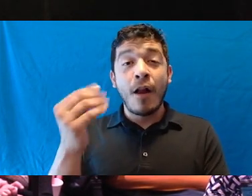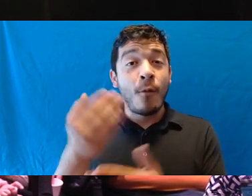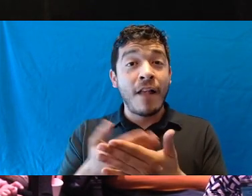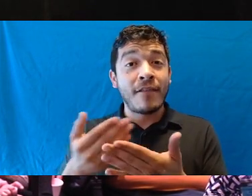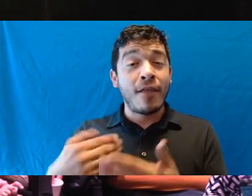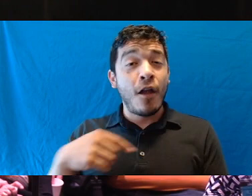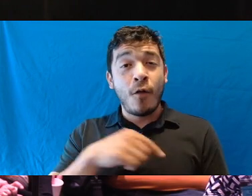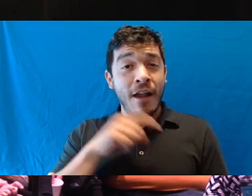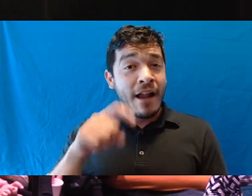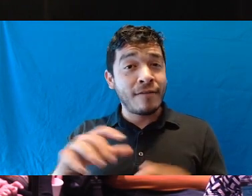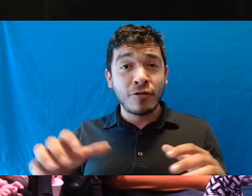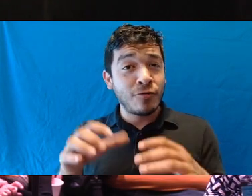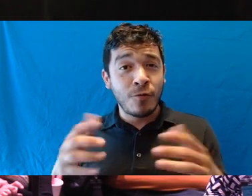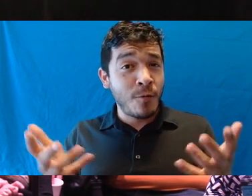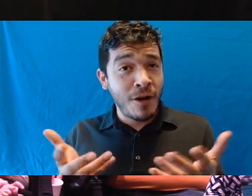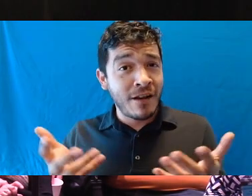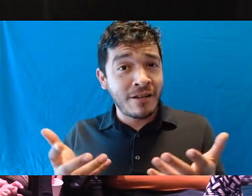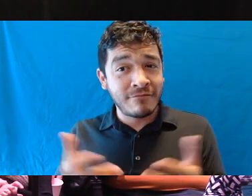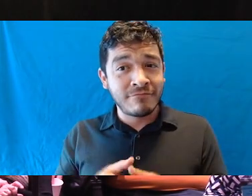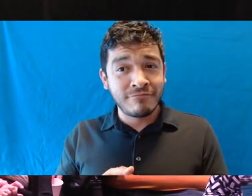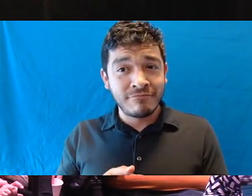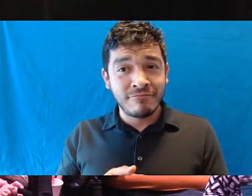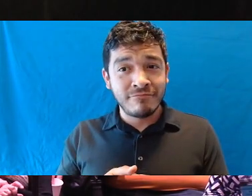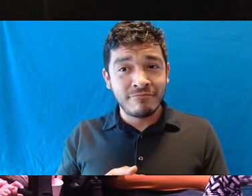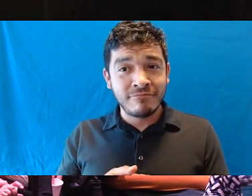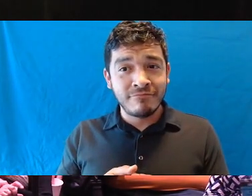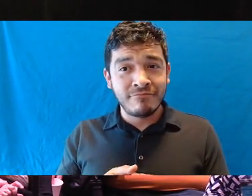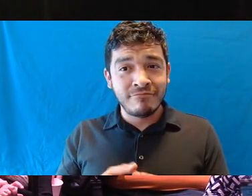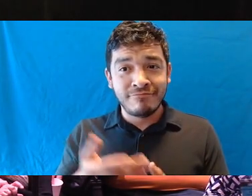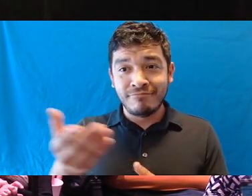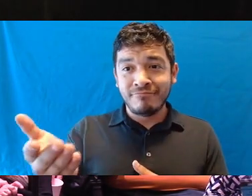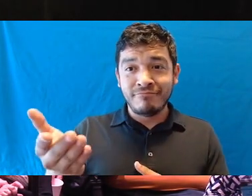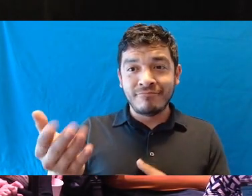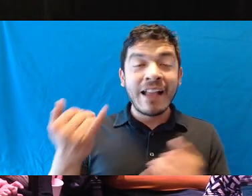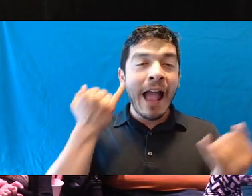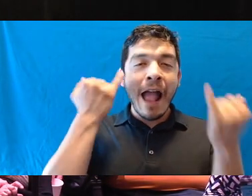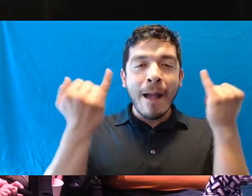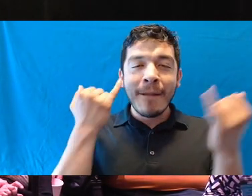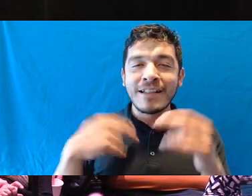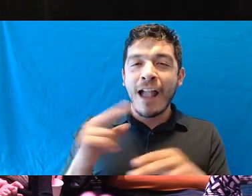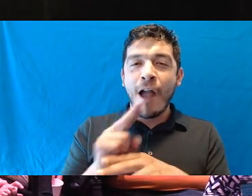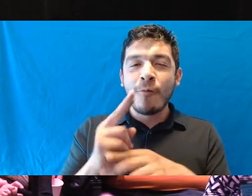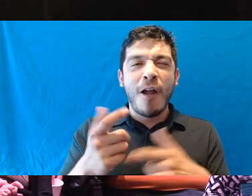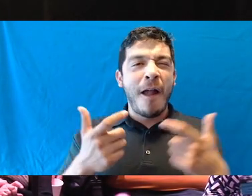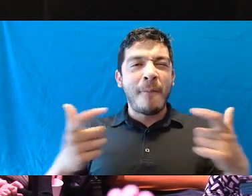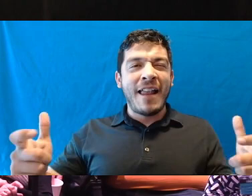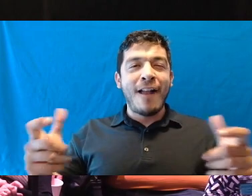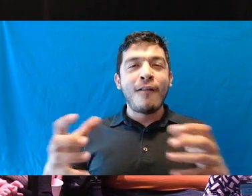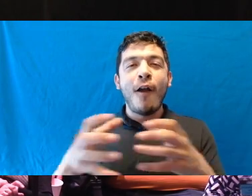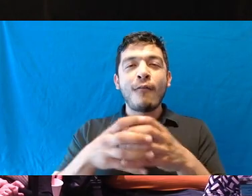was this. Now imagine I'm wearing a large football that my mother made for me.